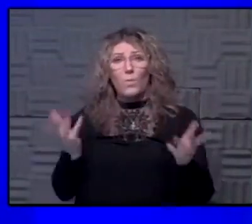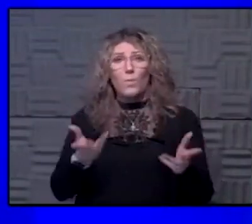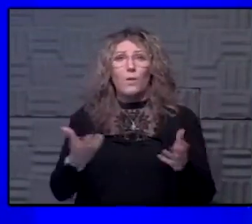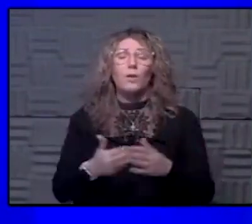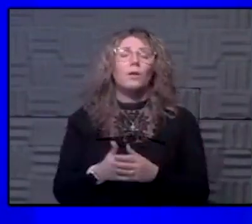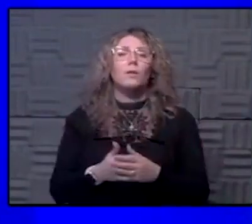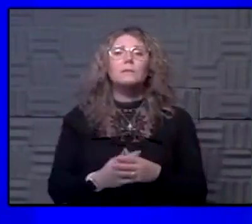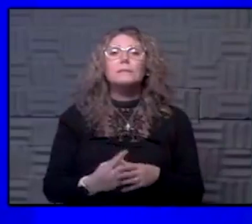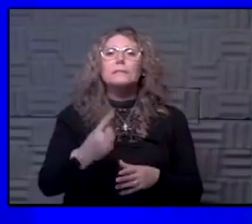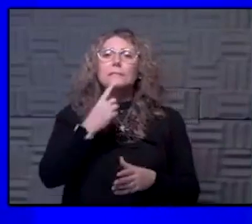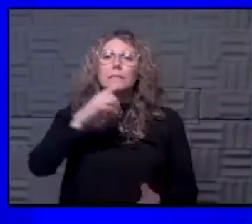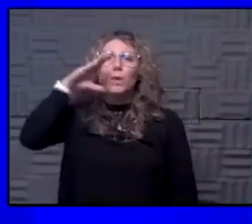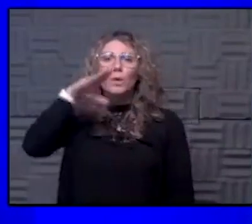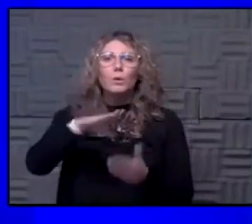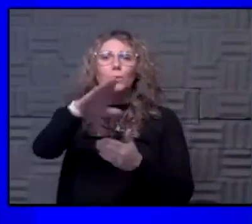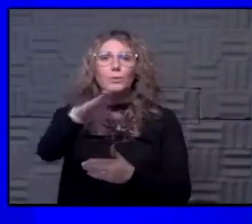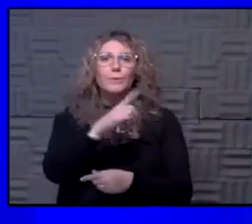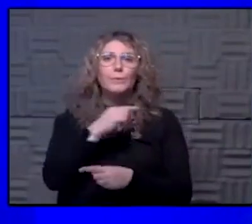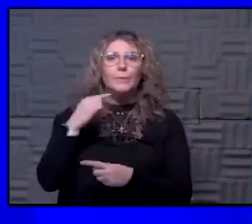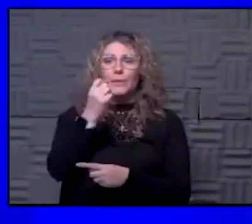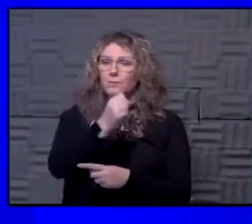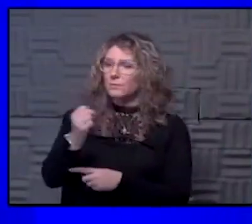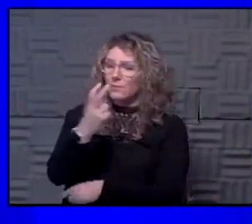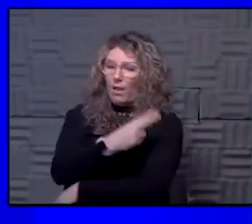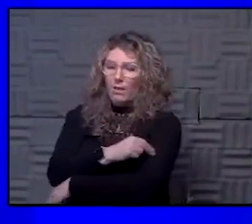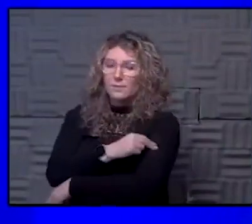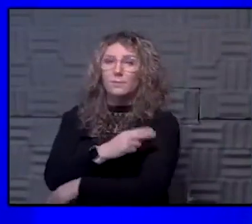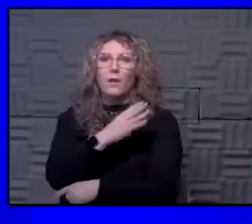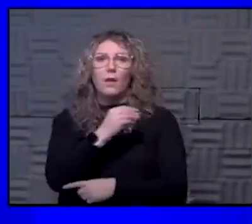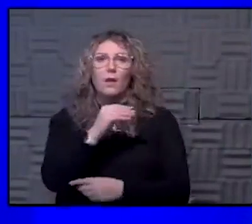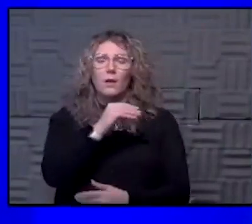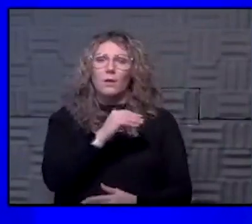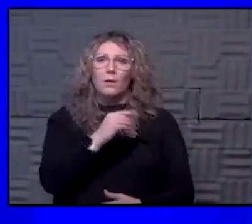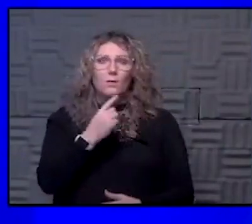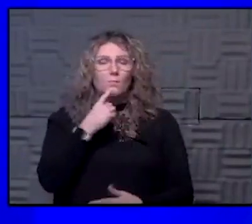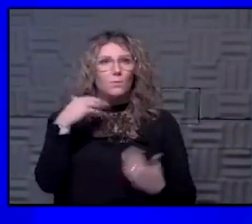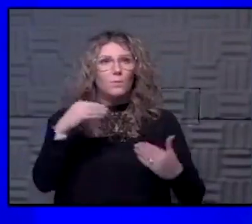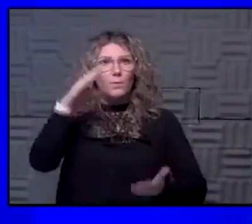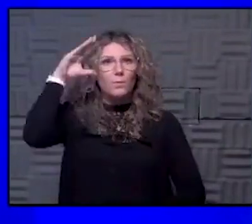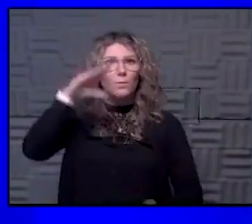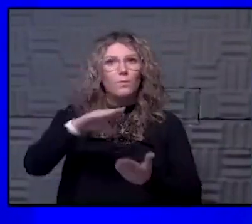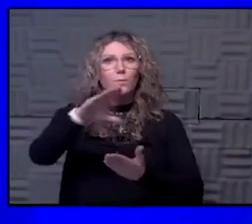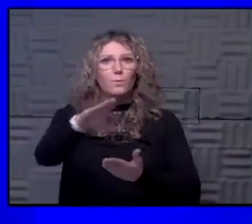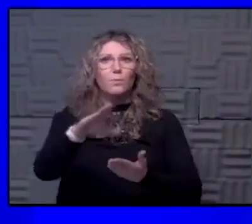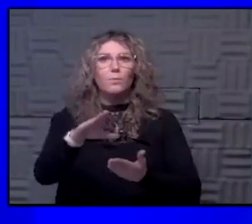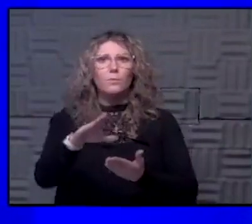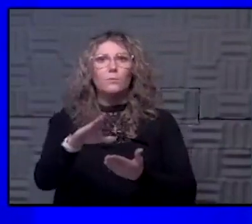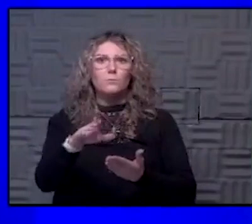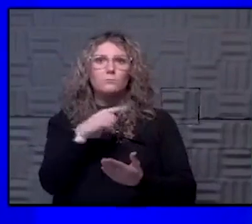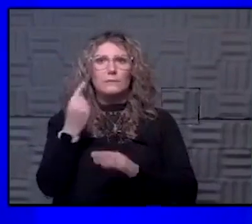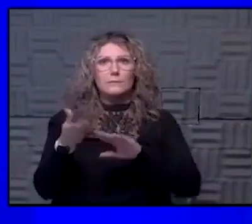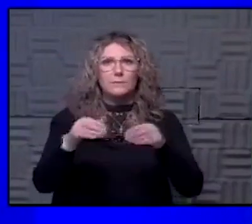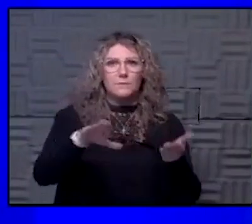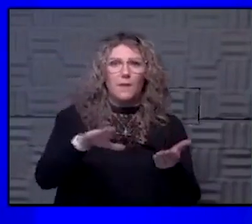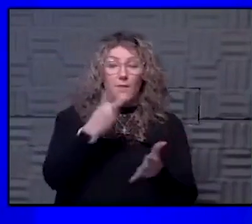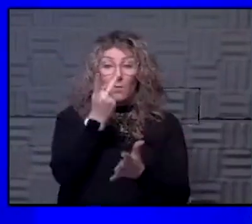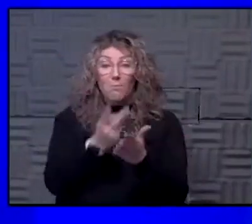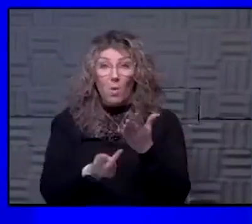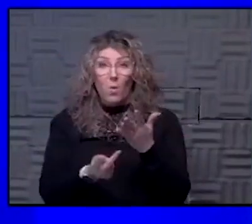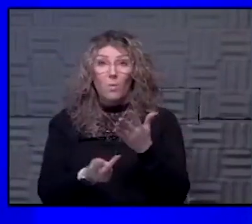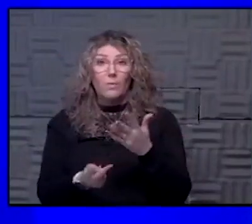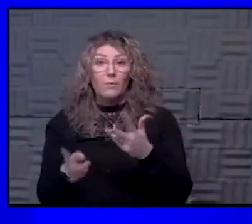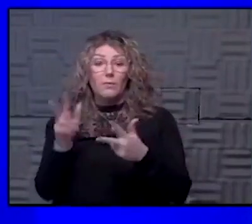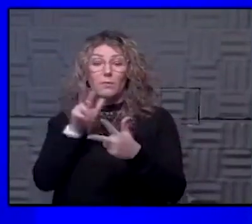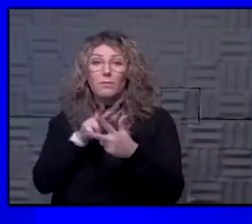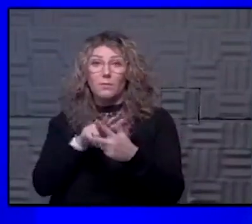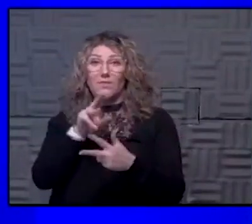they significantly reduce your risk of hospitalization and they significantly reduce your risk of death. Both of those,